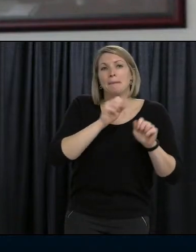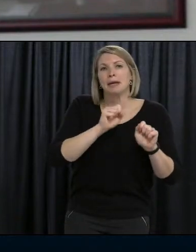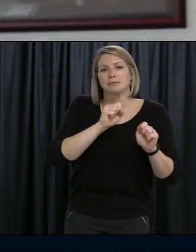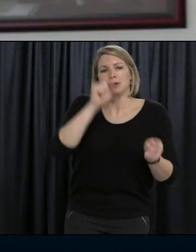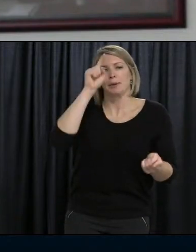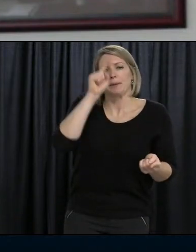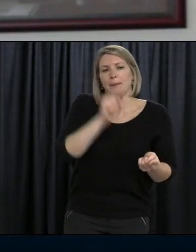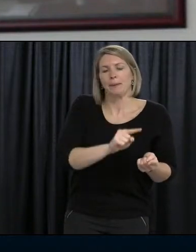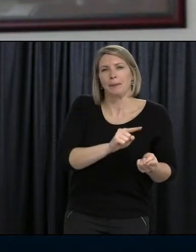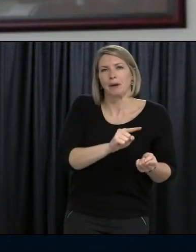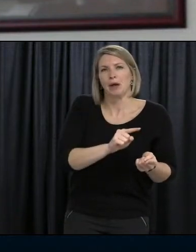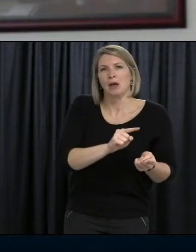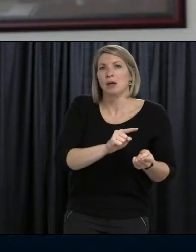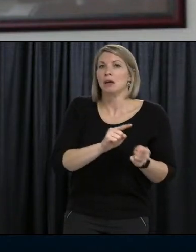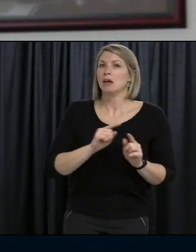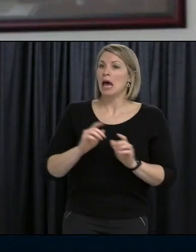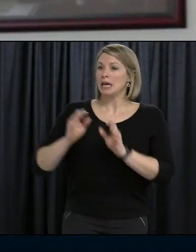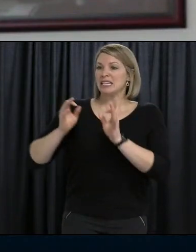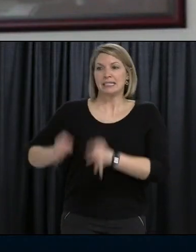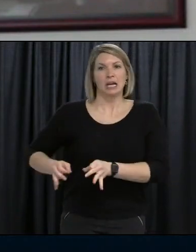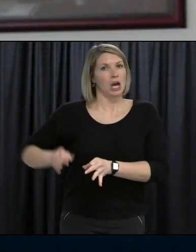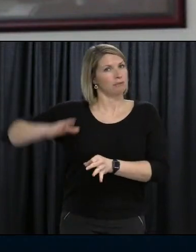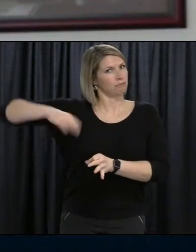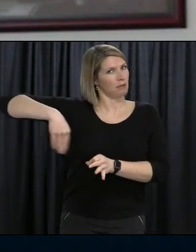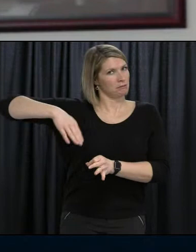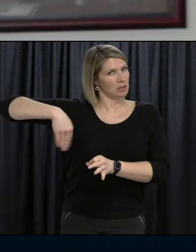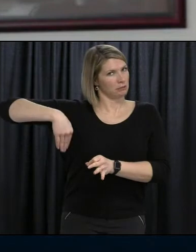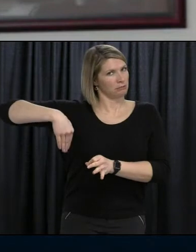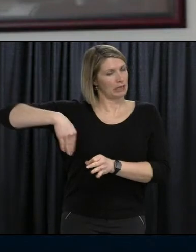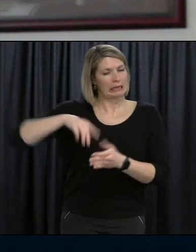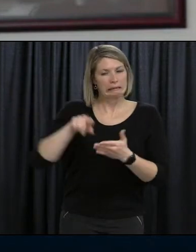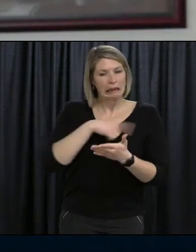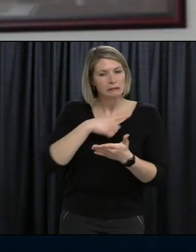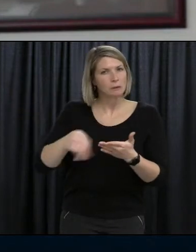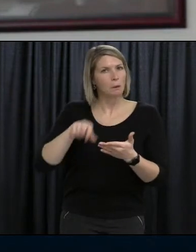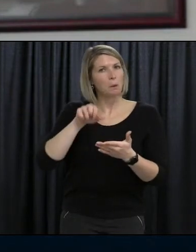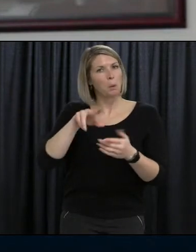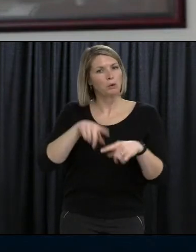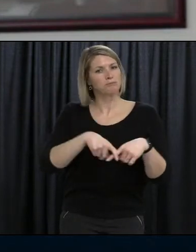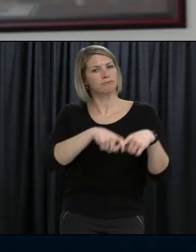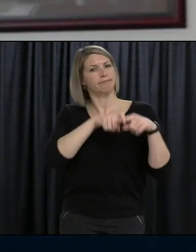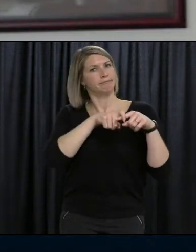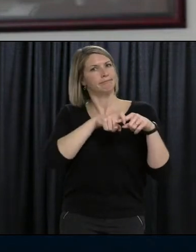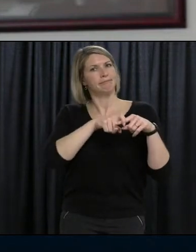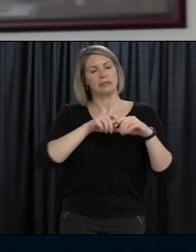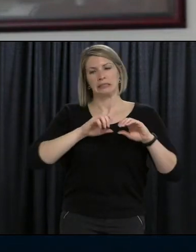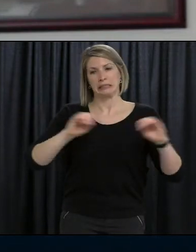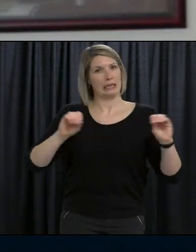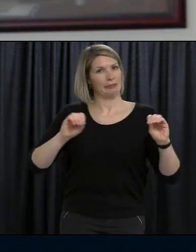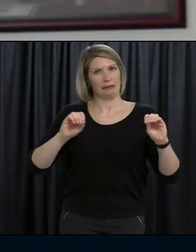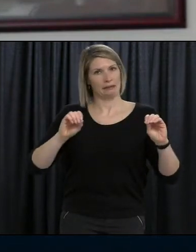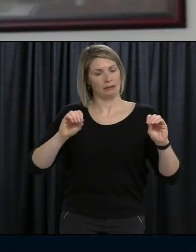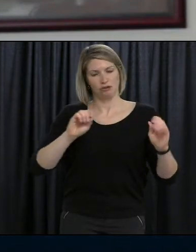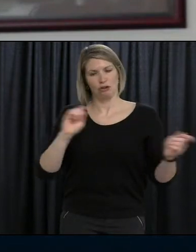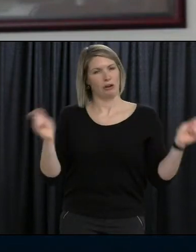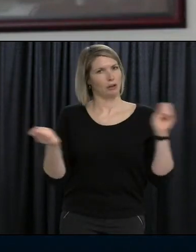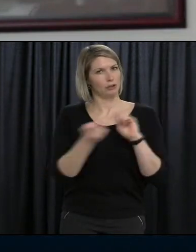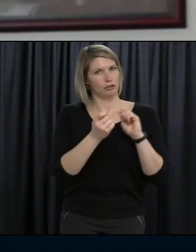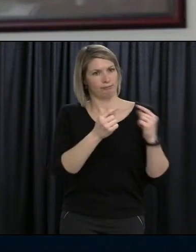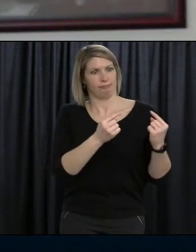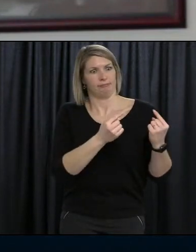made there as yet. With regard to inpatient services, planned and emergent, they are